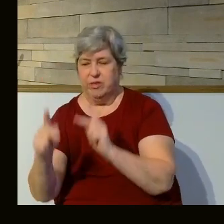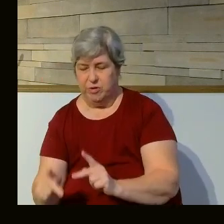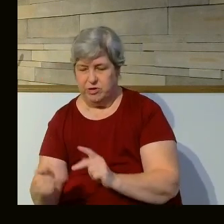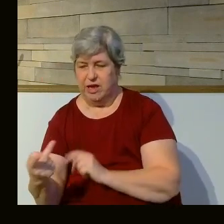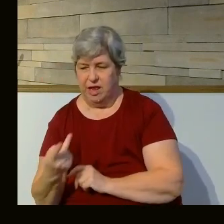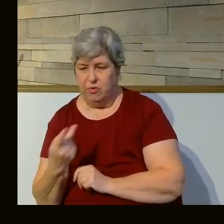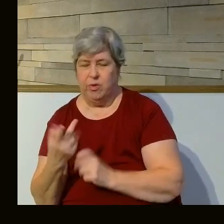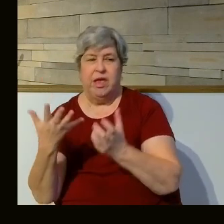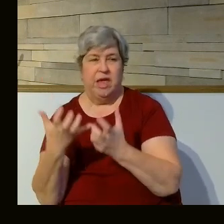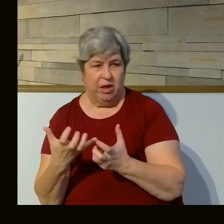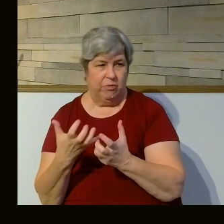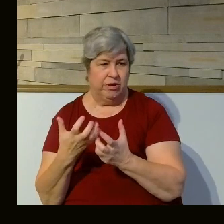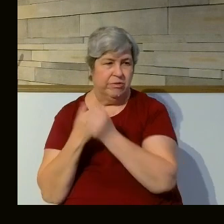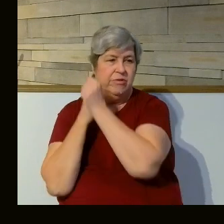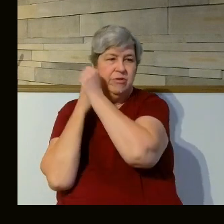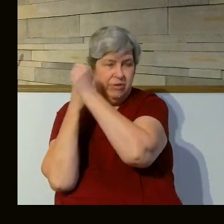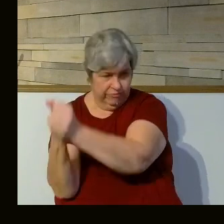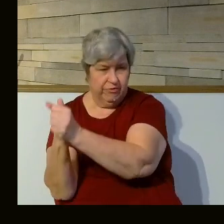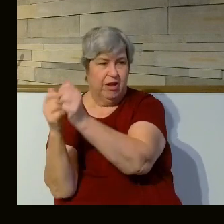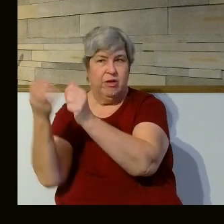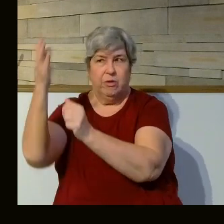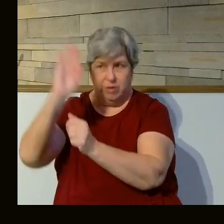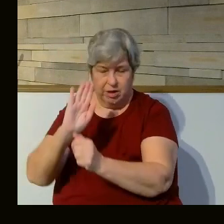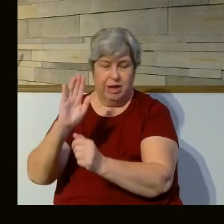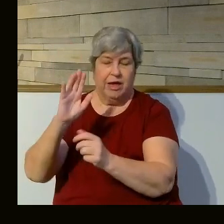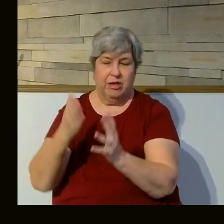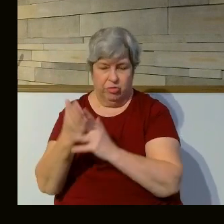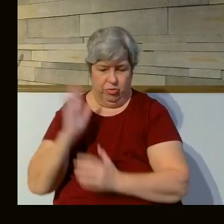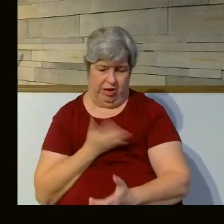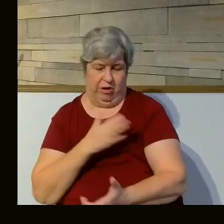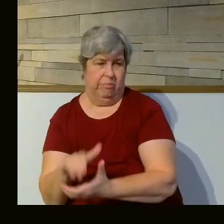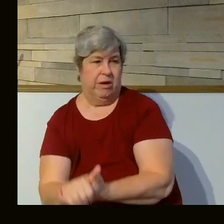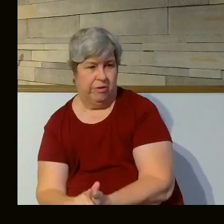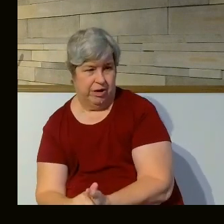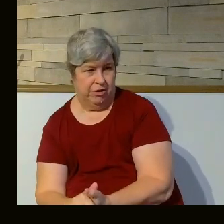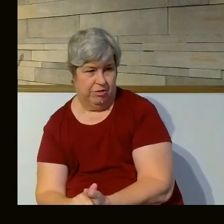and I want to dedicate myself to God in this marriage.